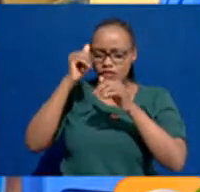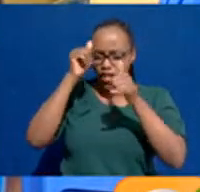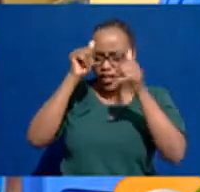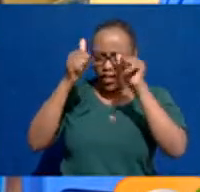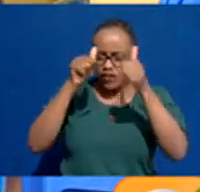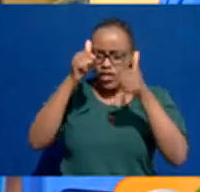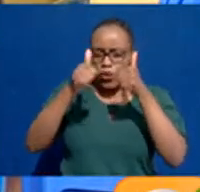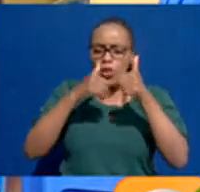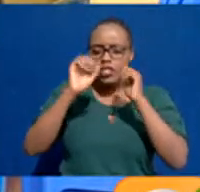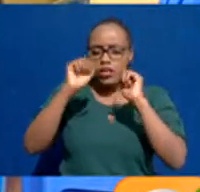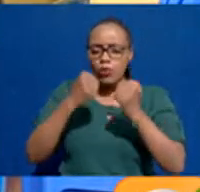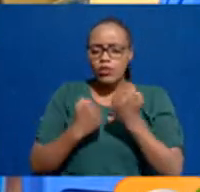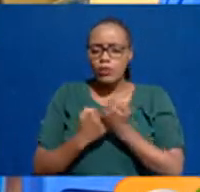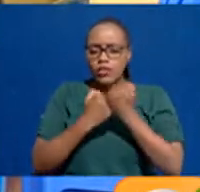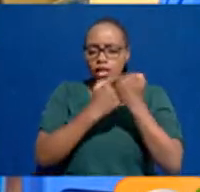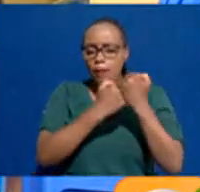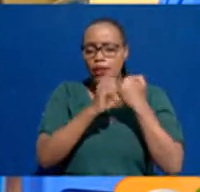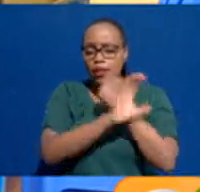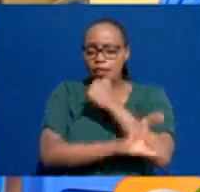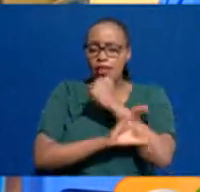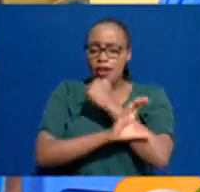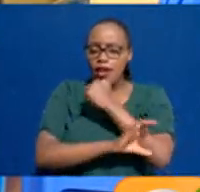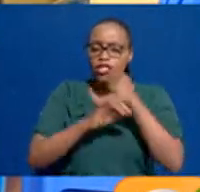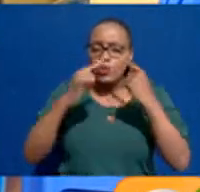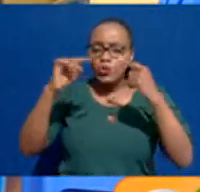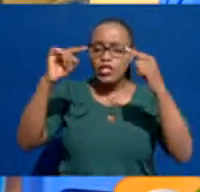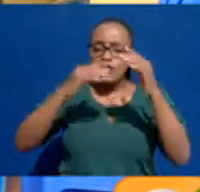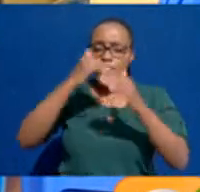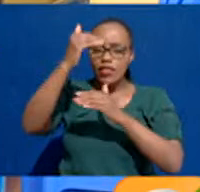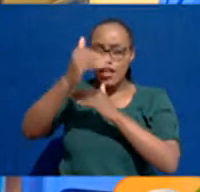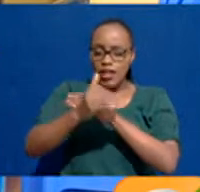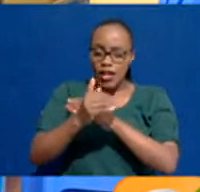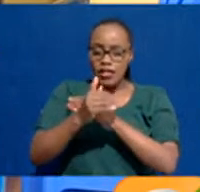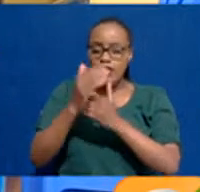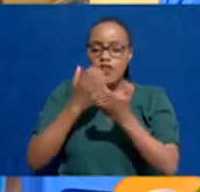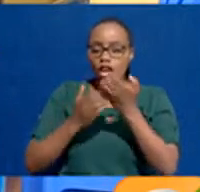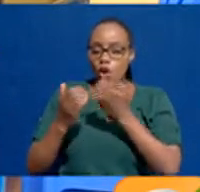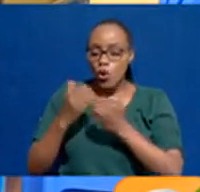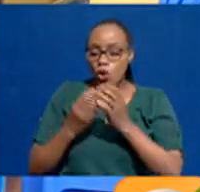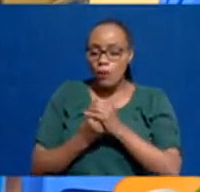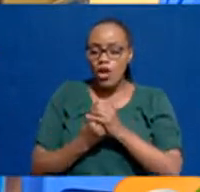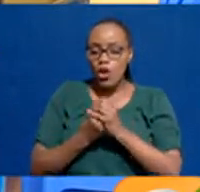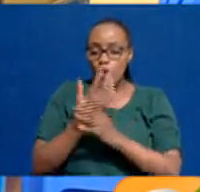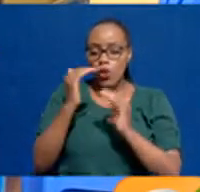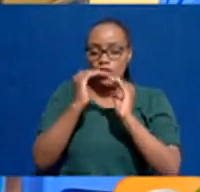that will enable the country to propel to the next economic